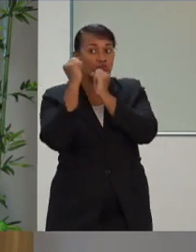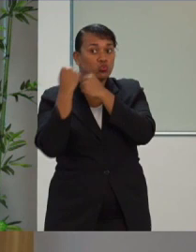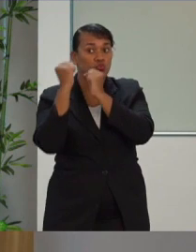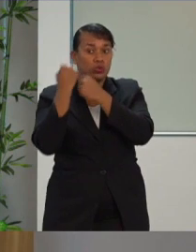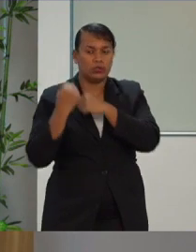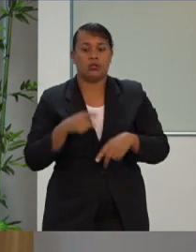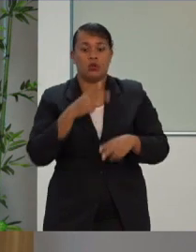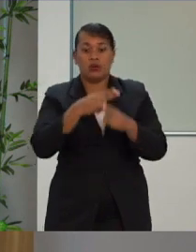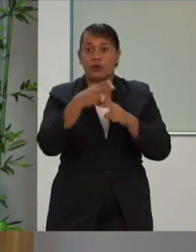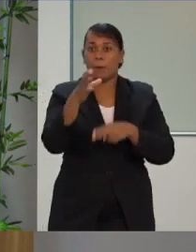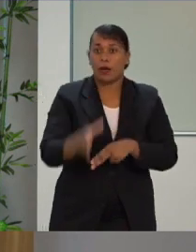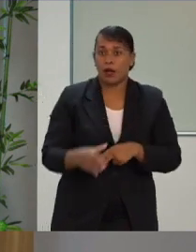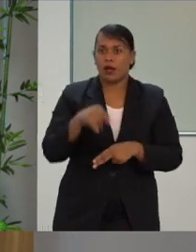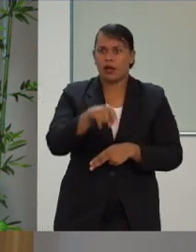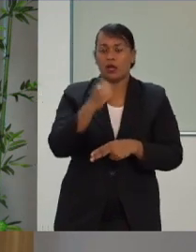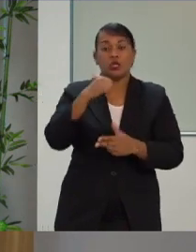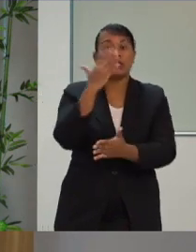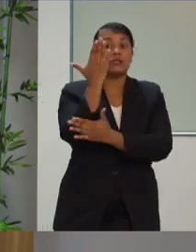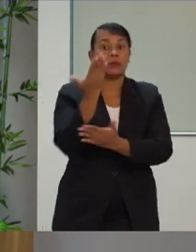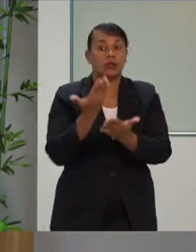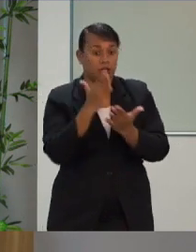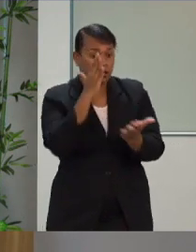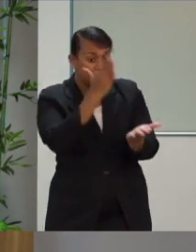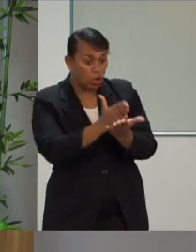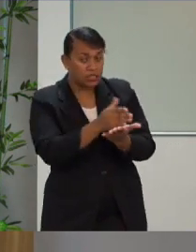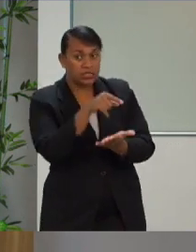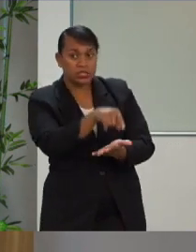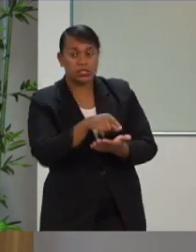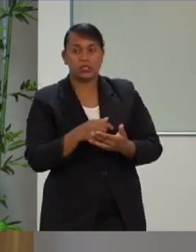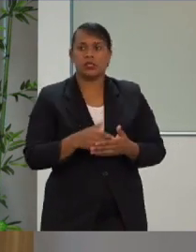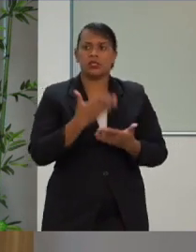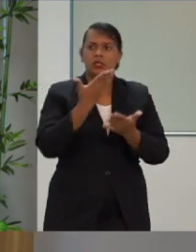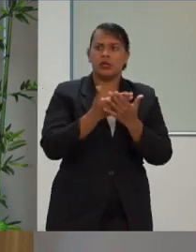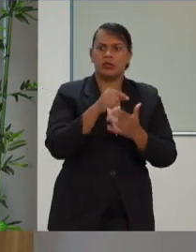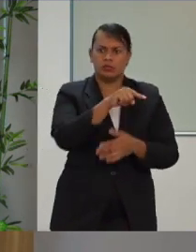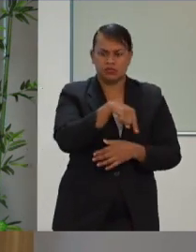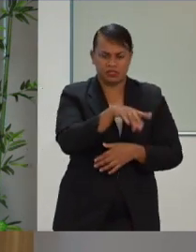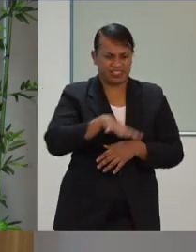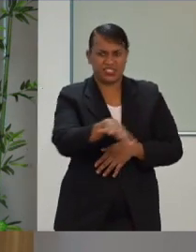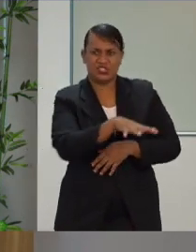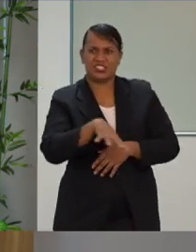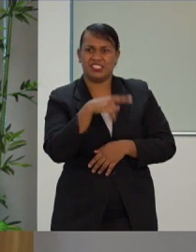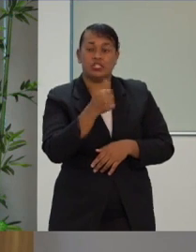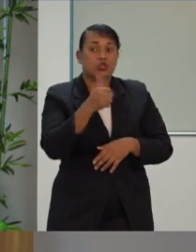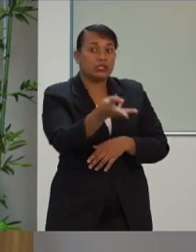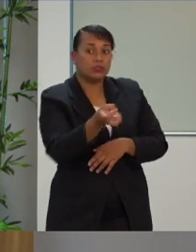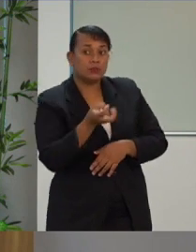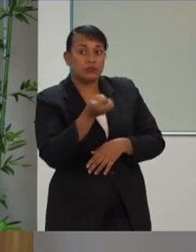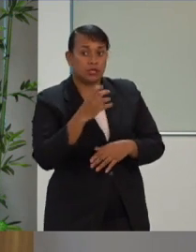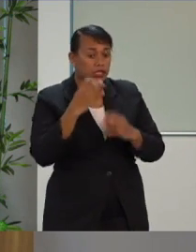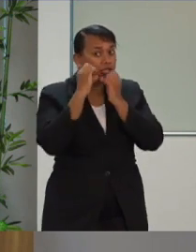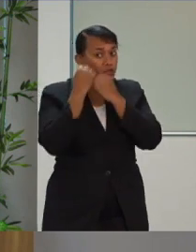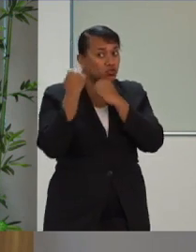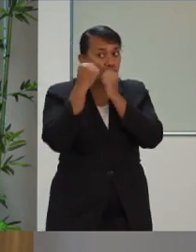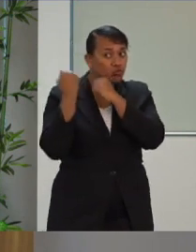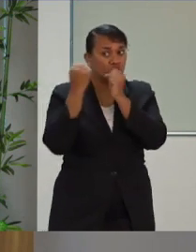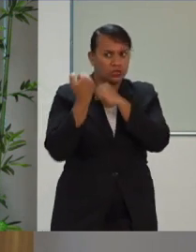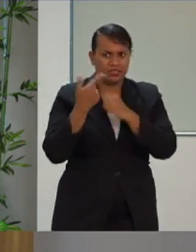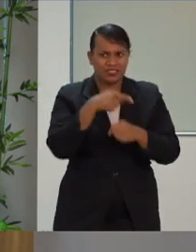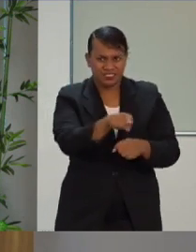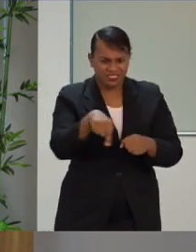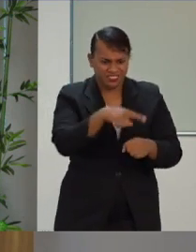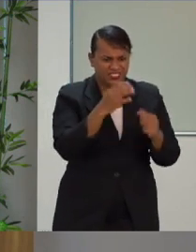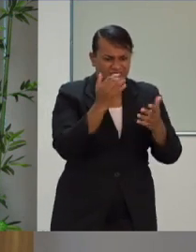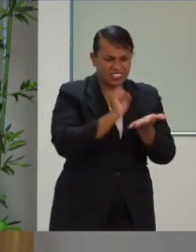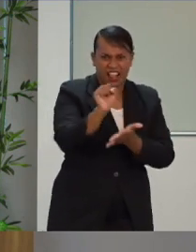were directly dependent on the proceeds from the sugarcane, sale of the harvest, they are still